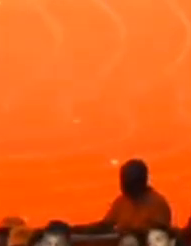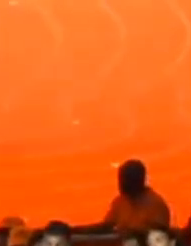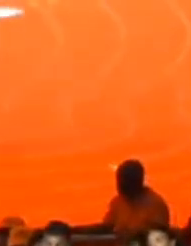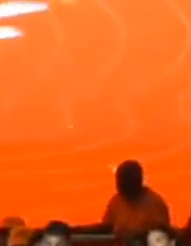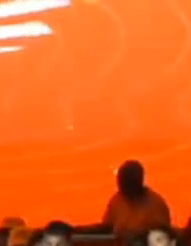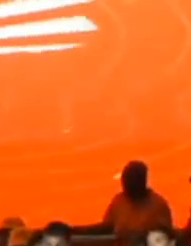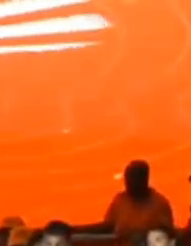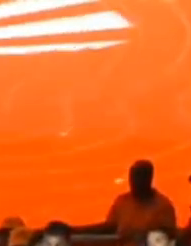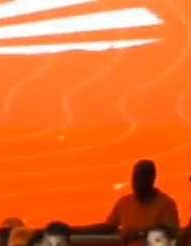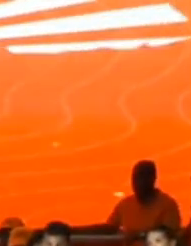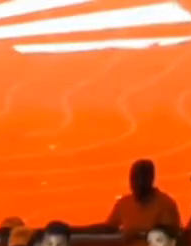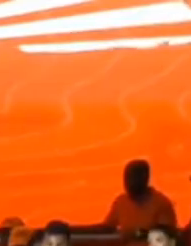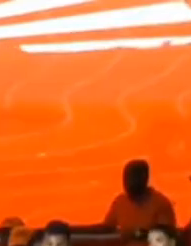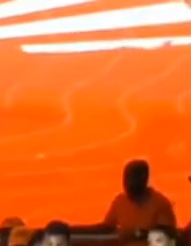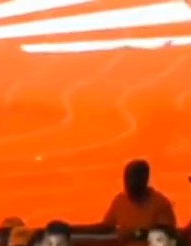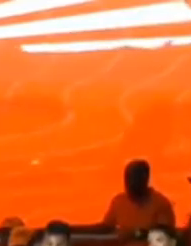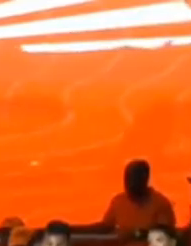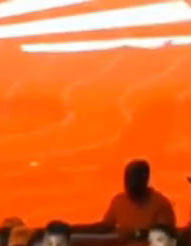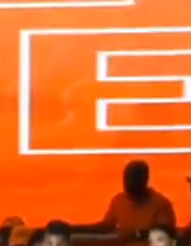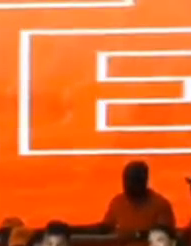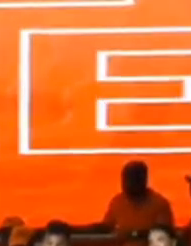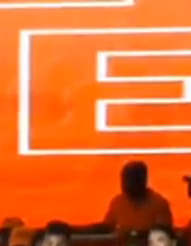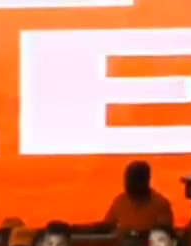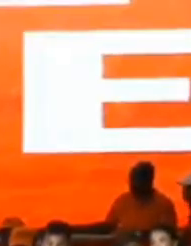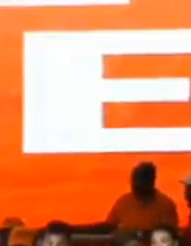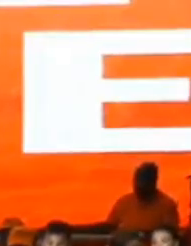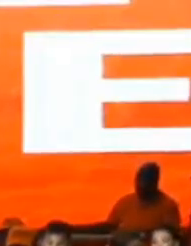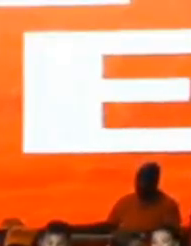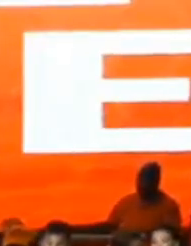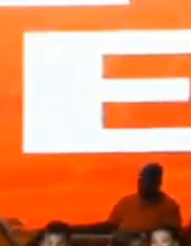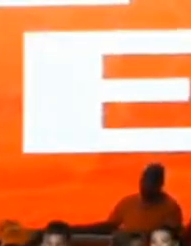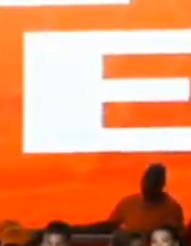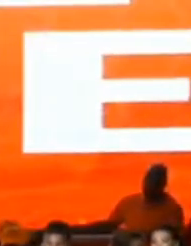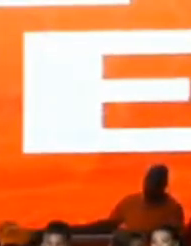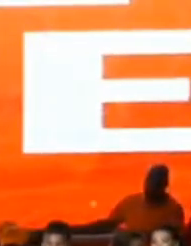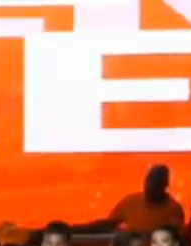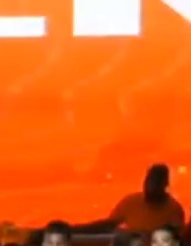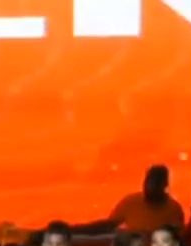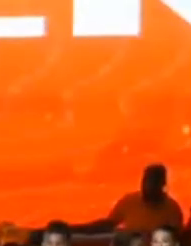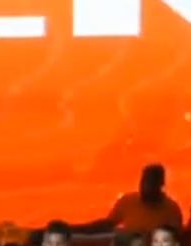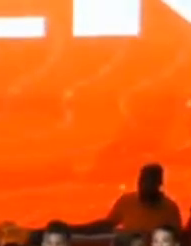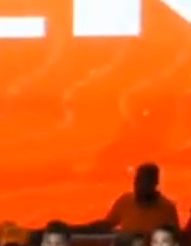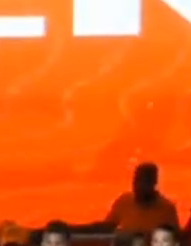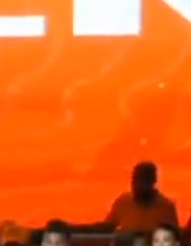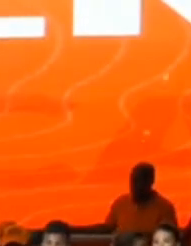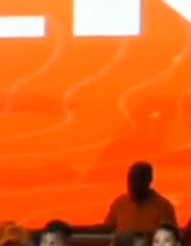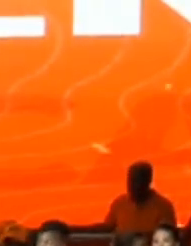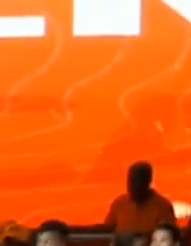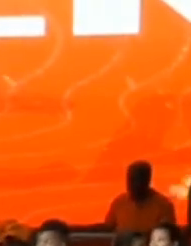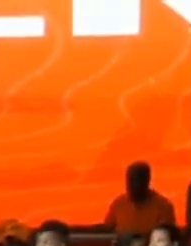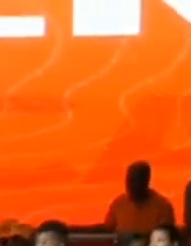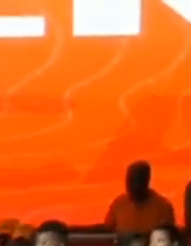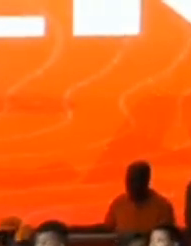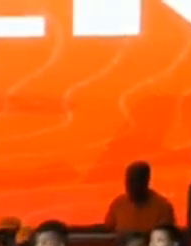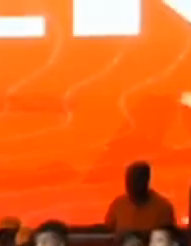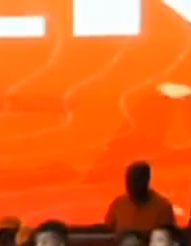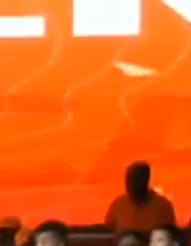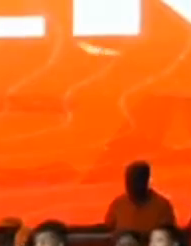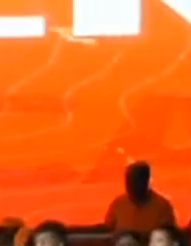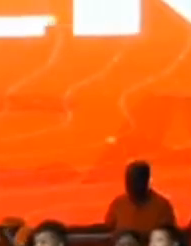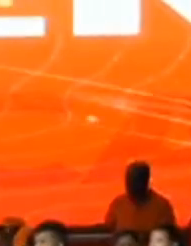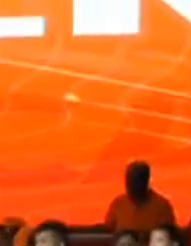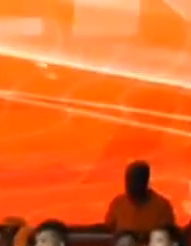be unfair to afford to treat your children right? How can a country not afford